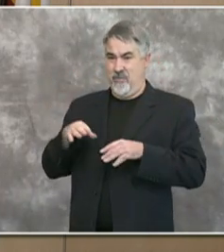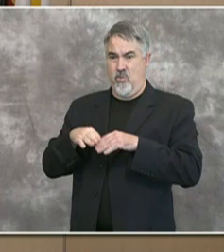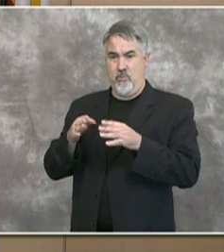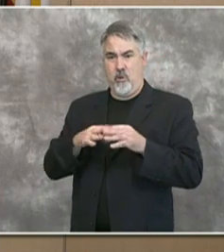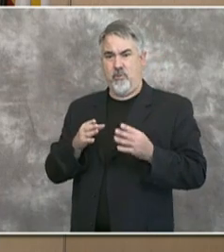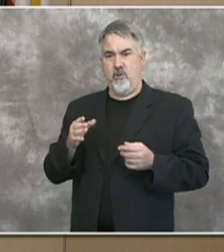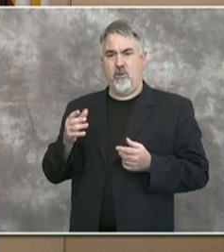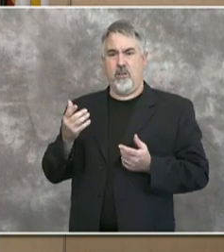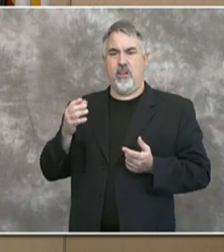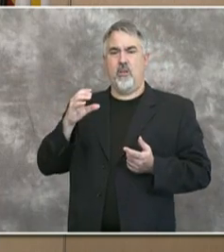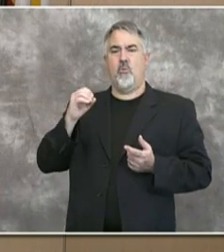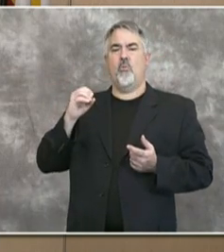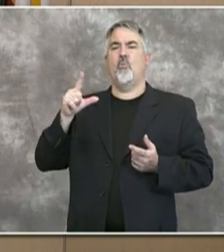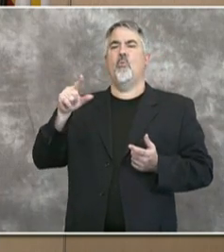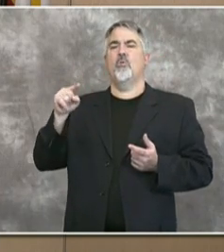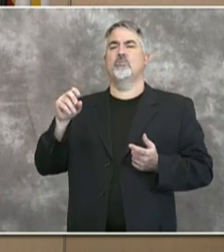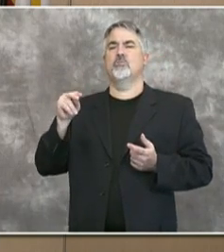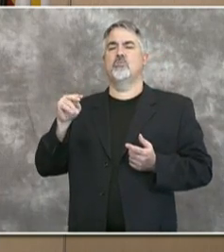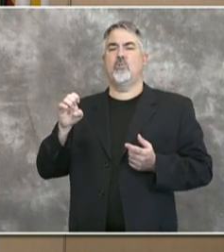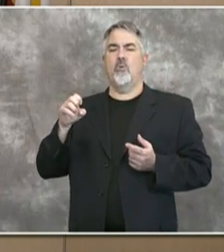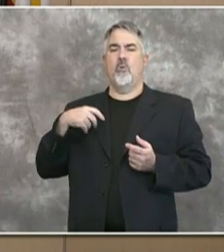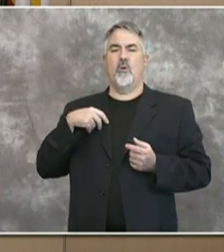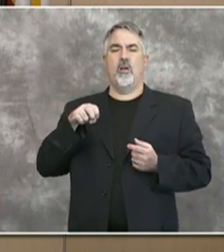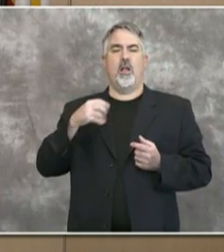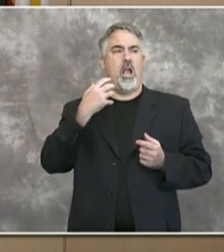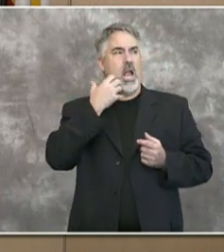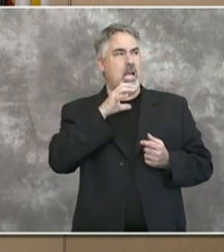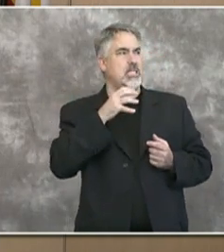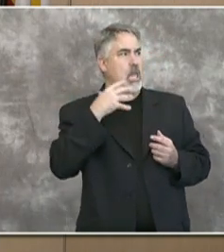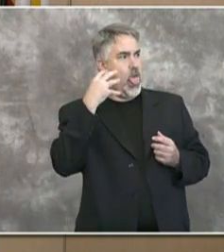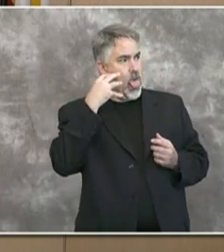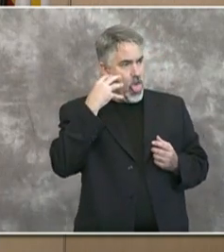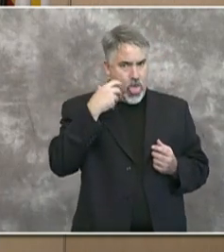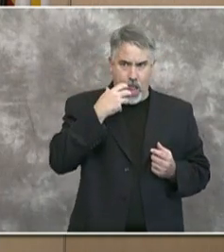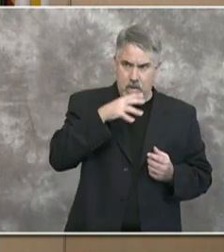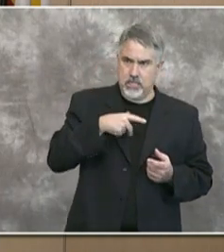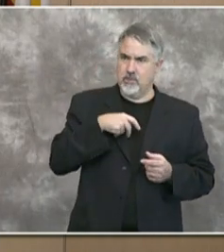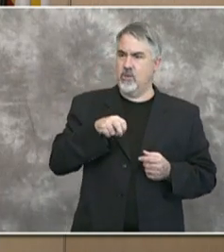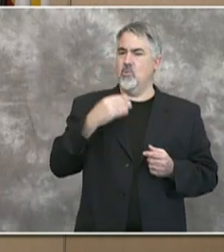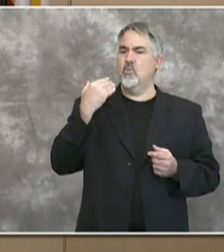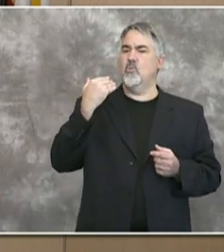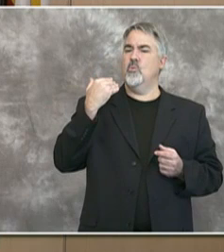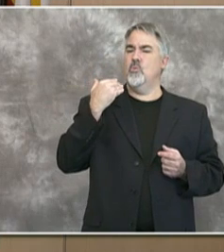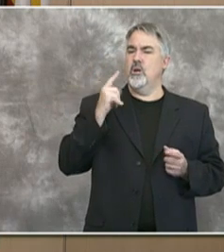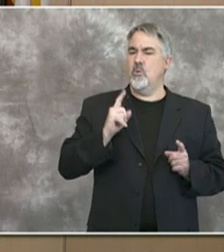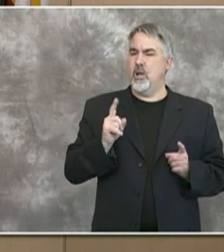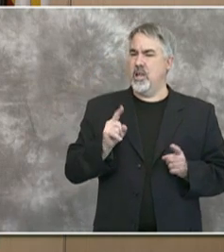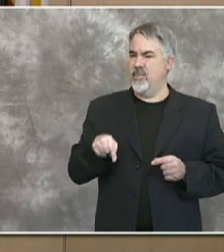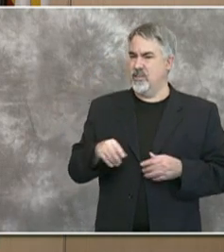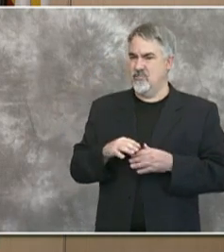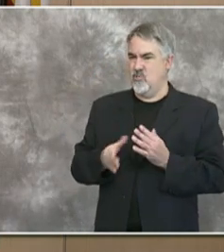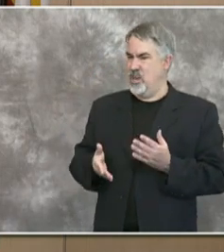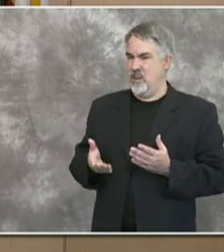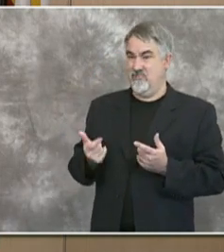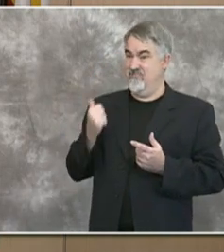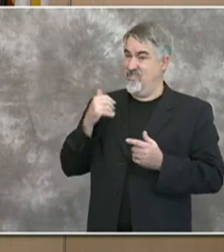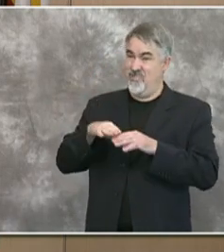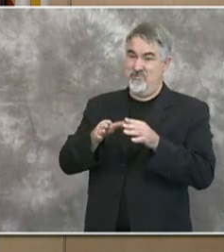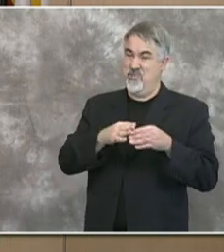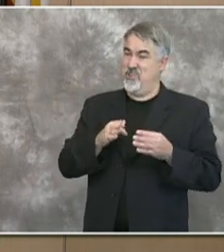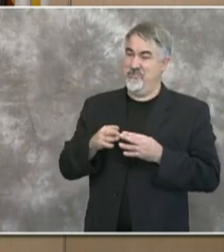monitored? So we will not be opening up cool zones over the weekend, but we are looking